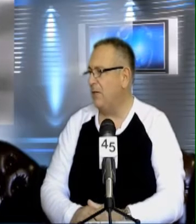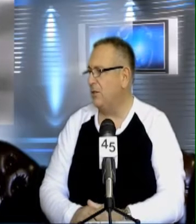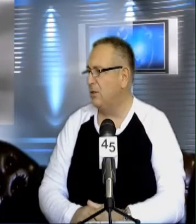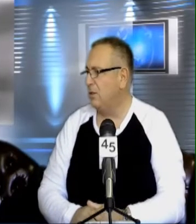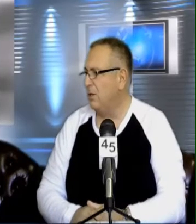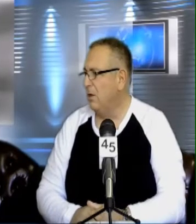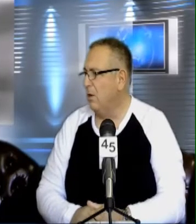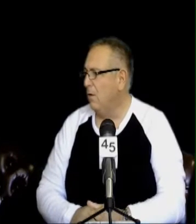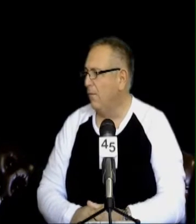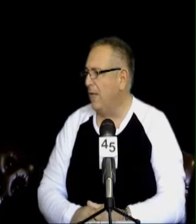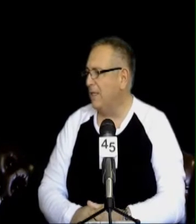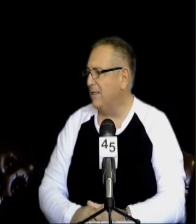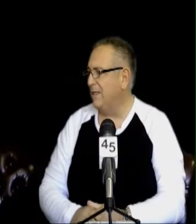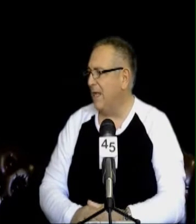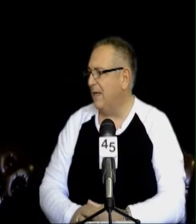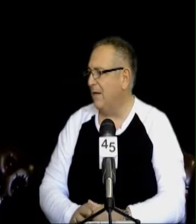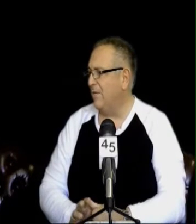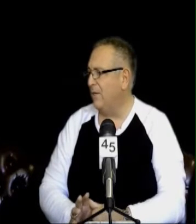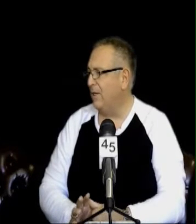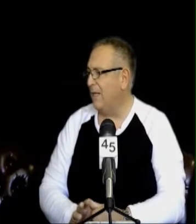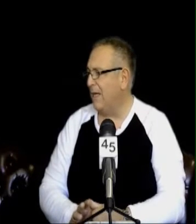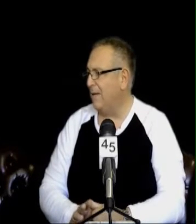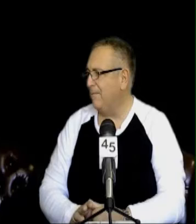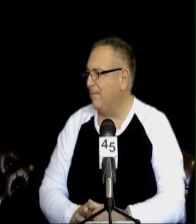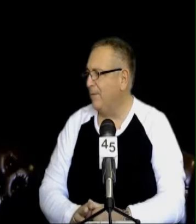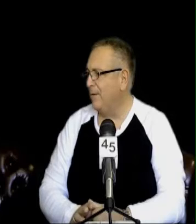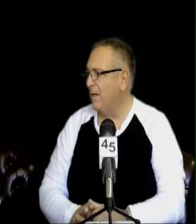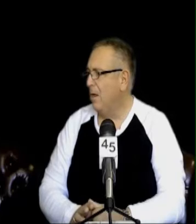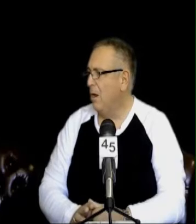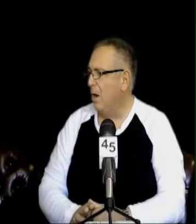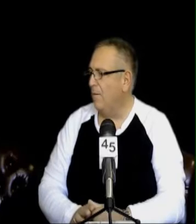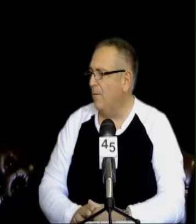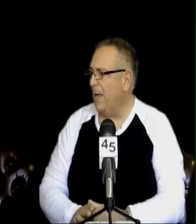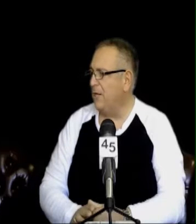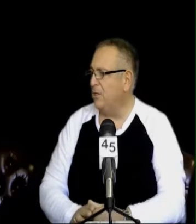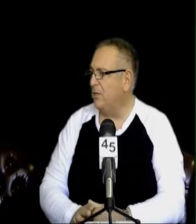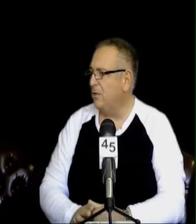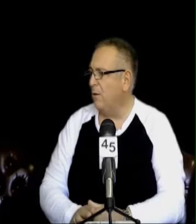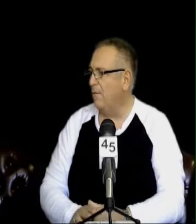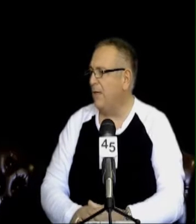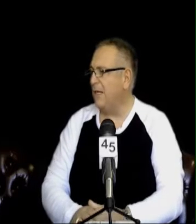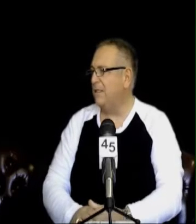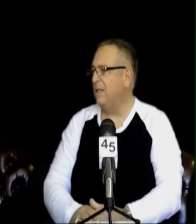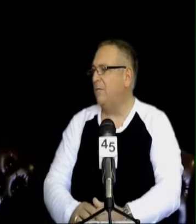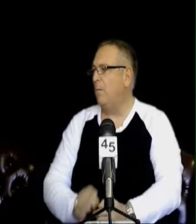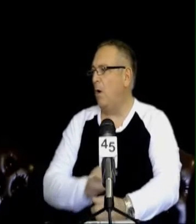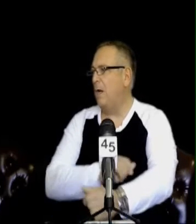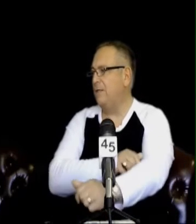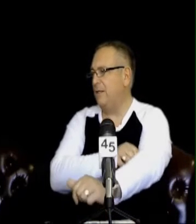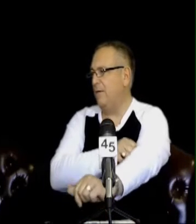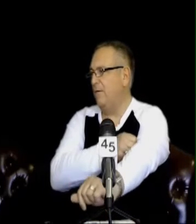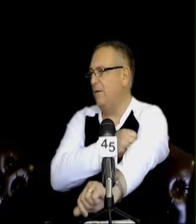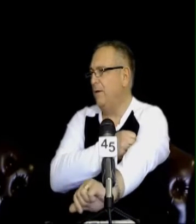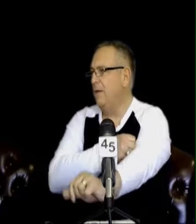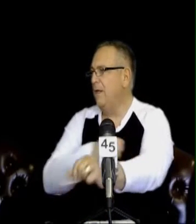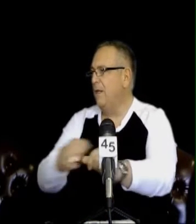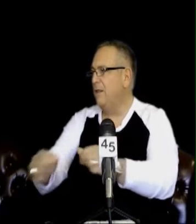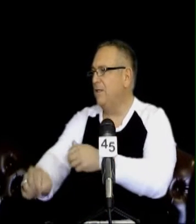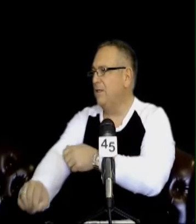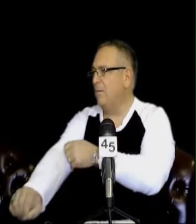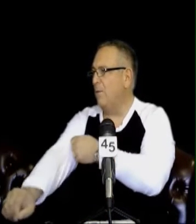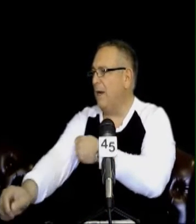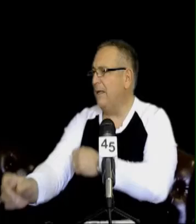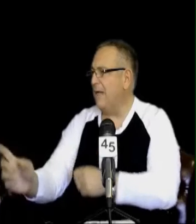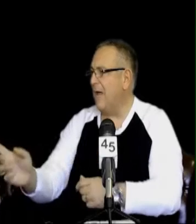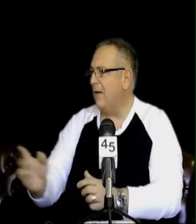60,013 patients who have tested negative to date. Of the patients who have tested positive,